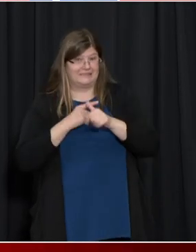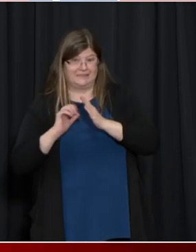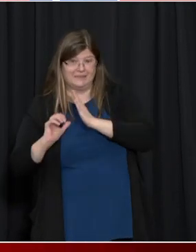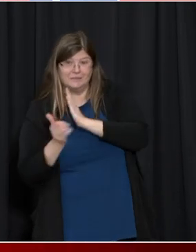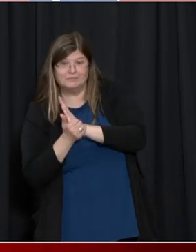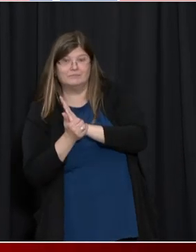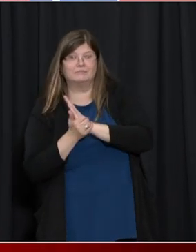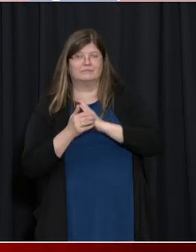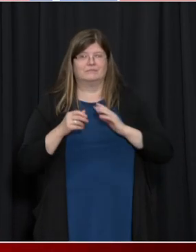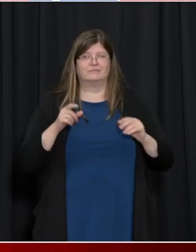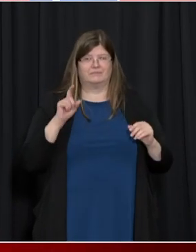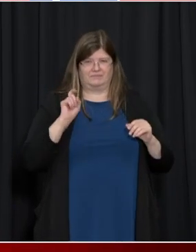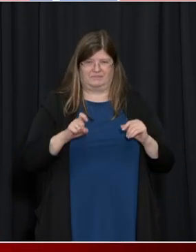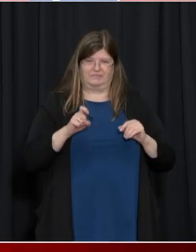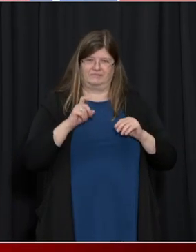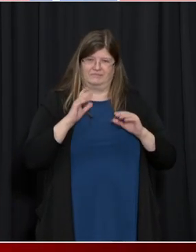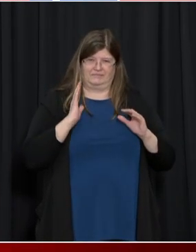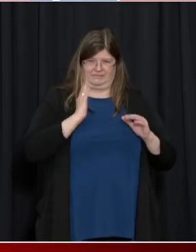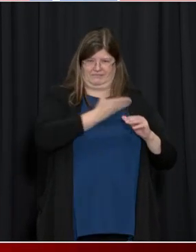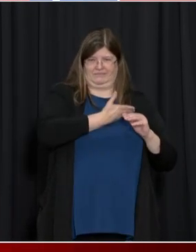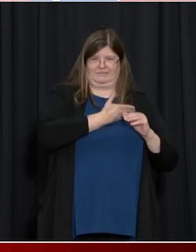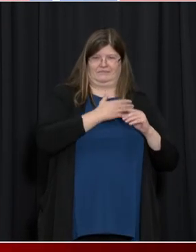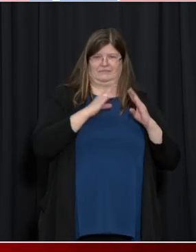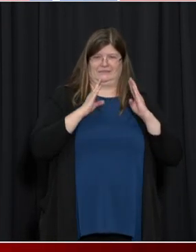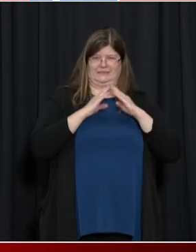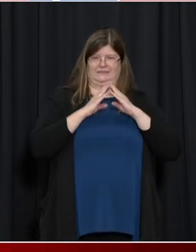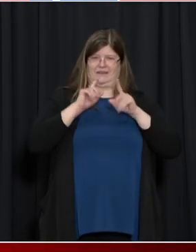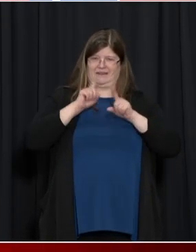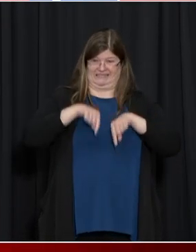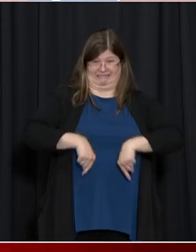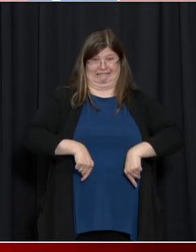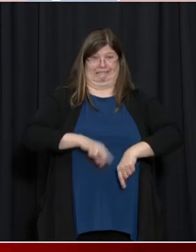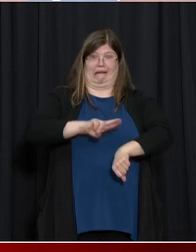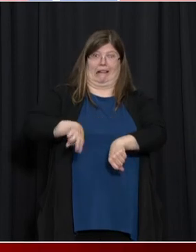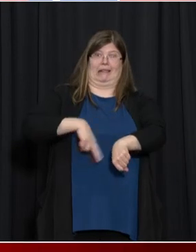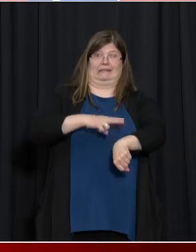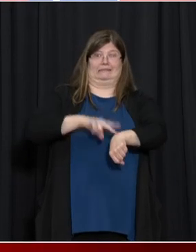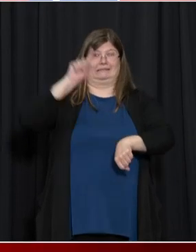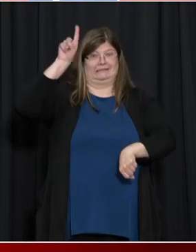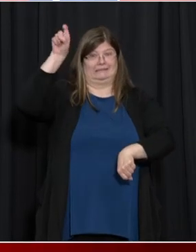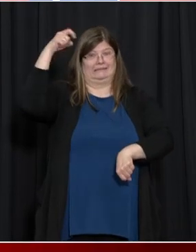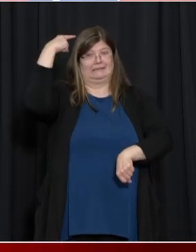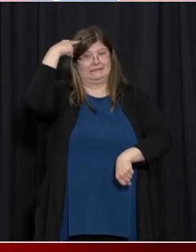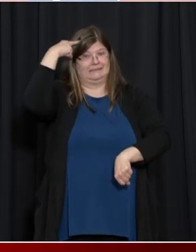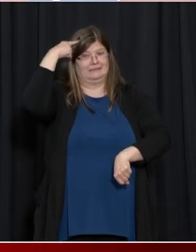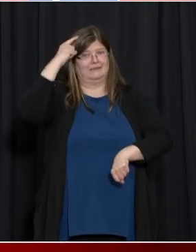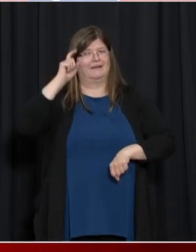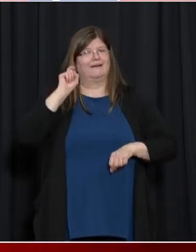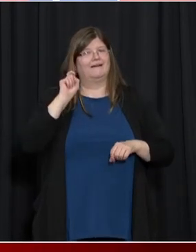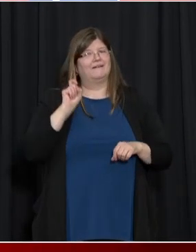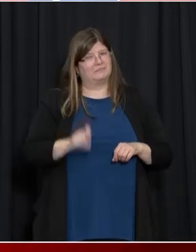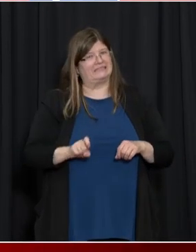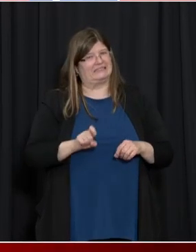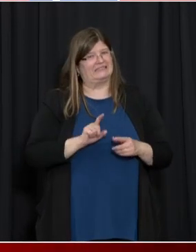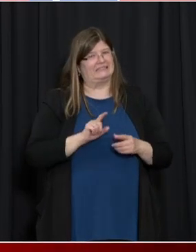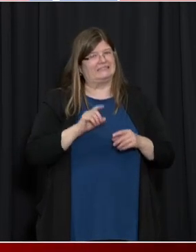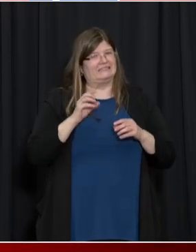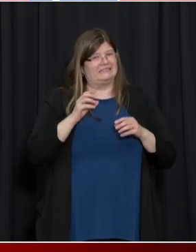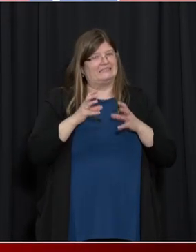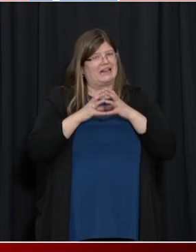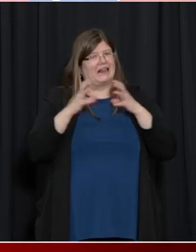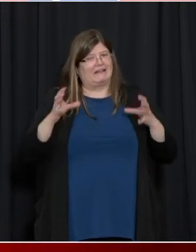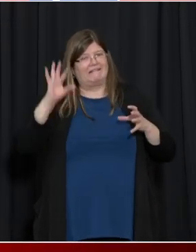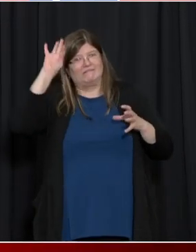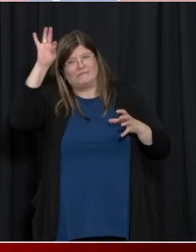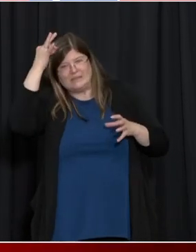great privilege as the nation's capital. But there is a lot of federal and local and